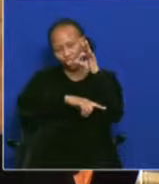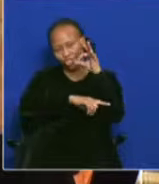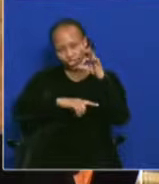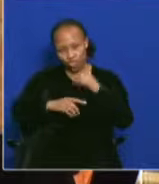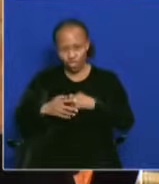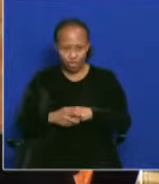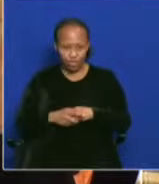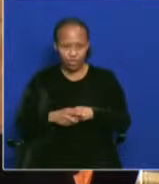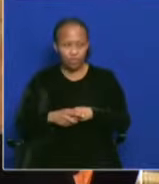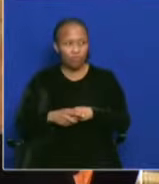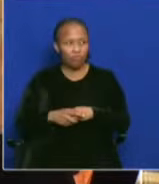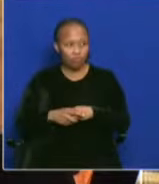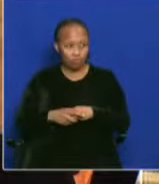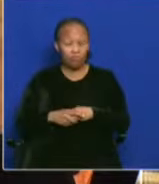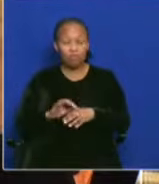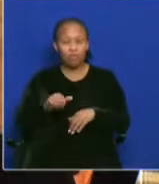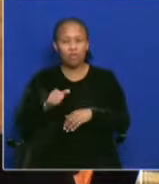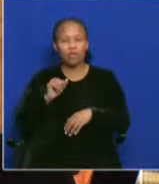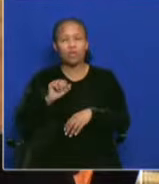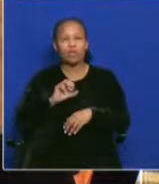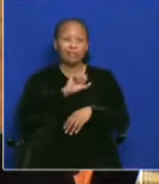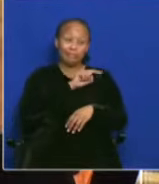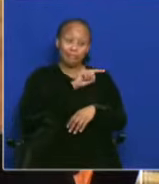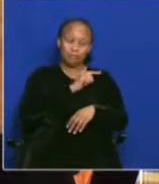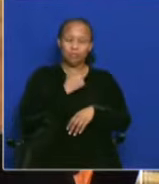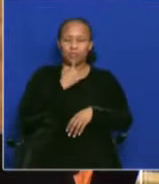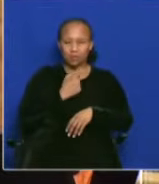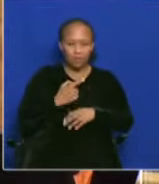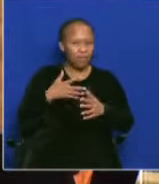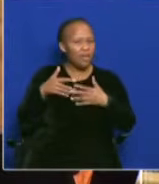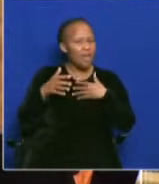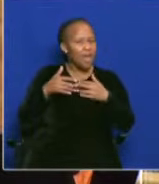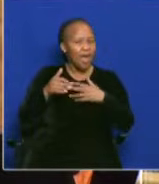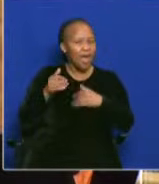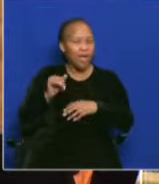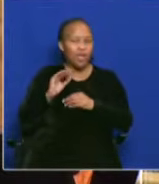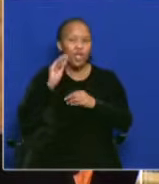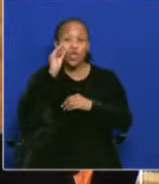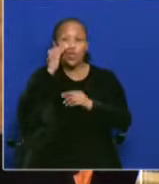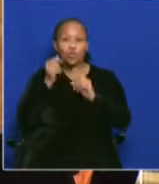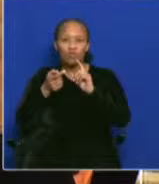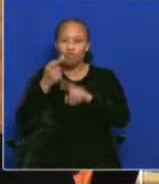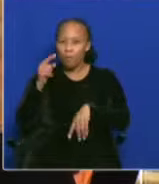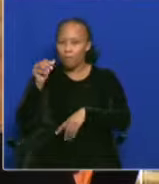Mr. Sayed says, any news from Gen 1 on the masks?